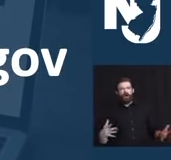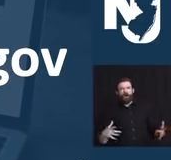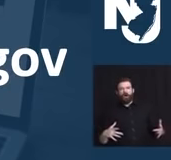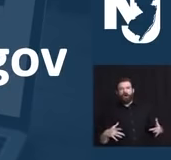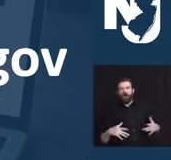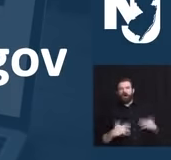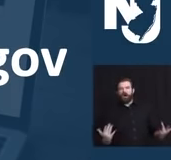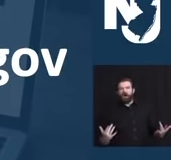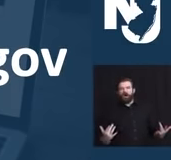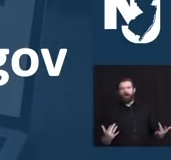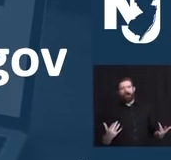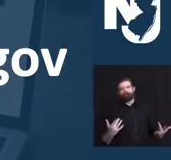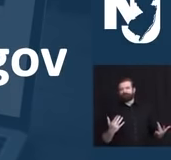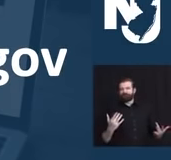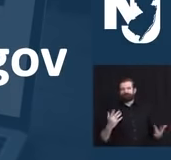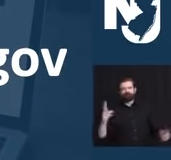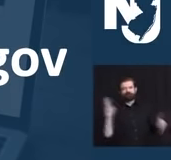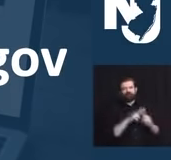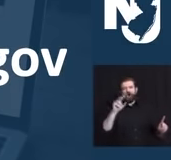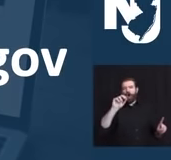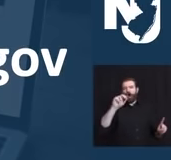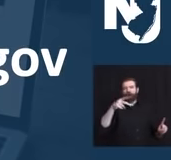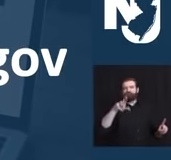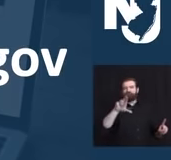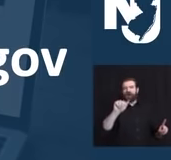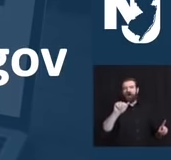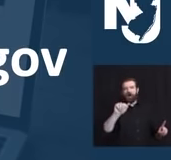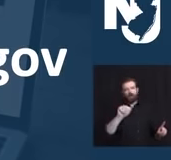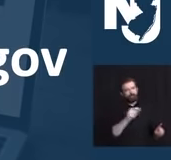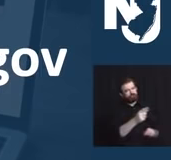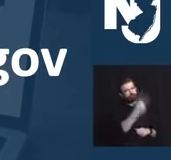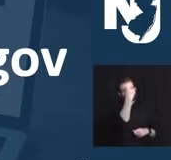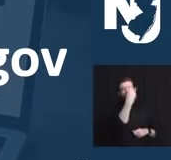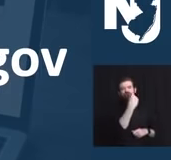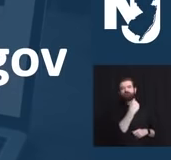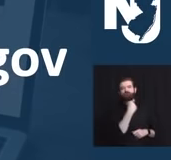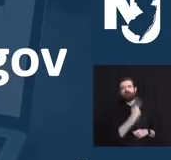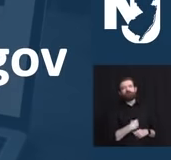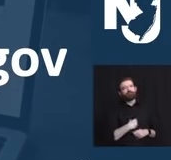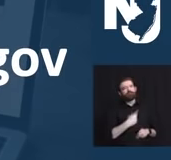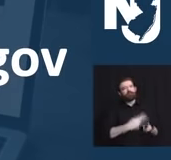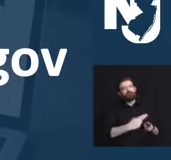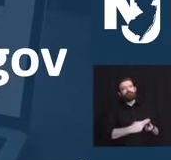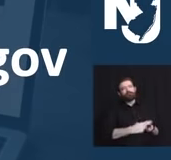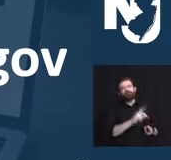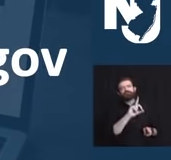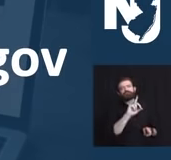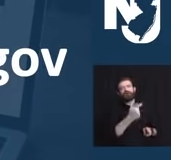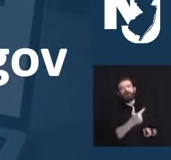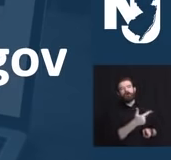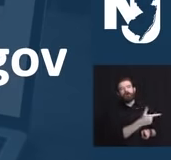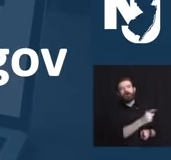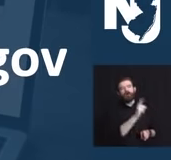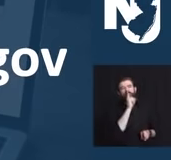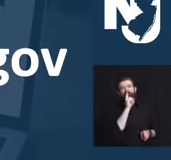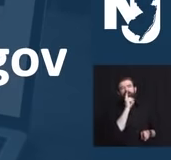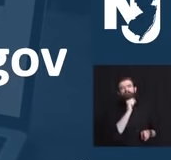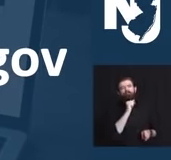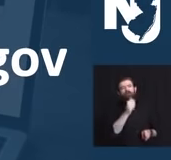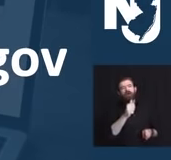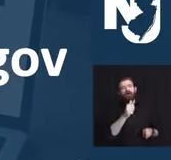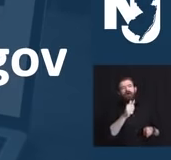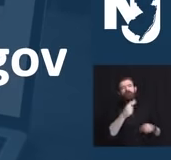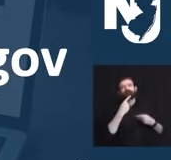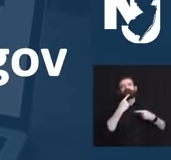they were aghast that you mentioned your dog, a blue tick coonhound, but did not give his name or provide a